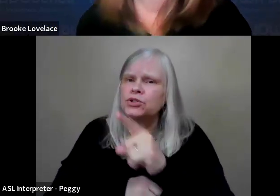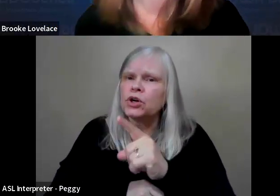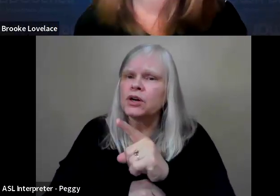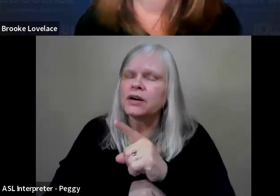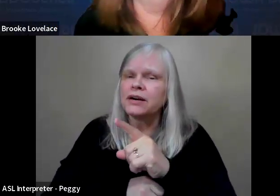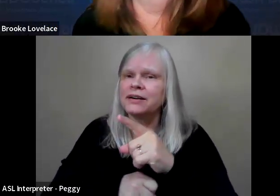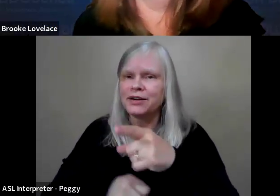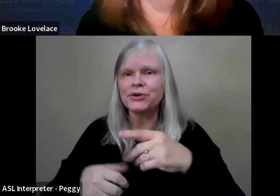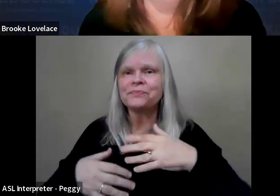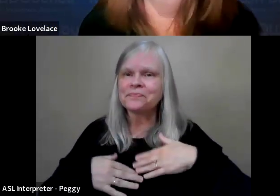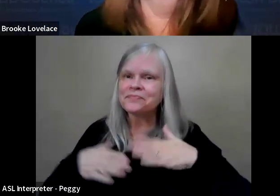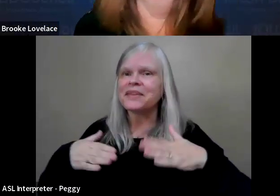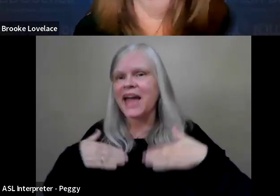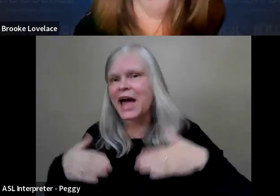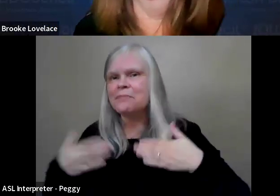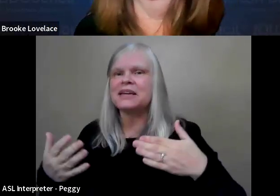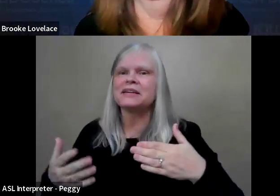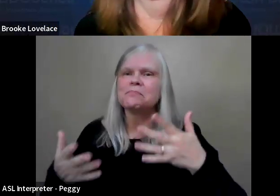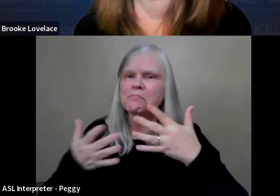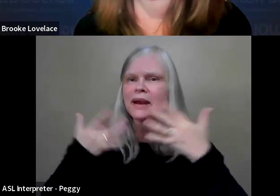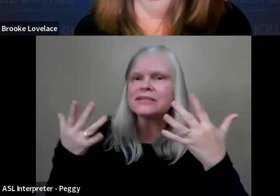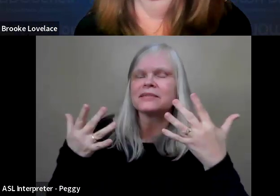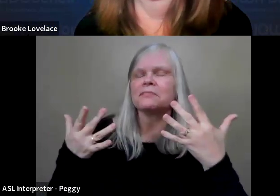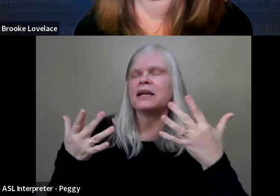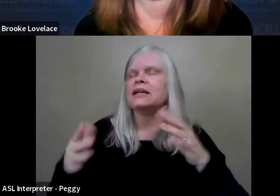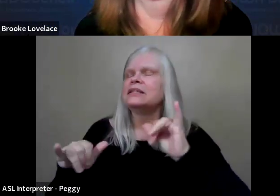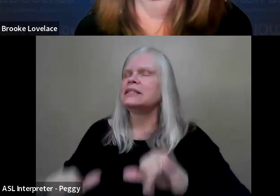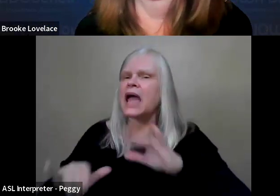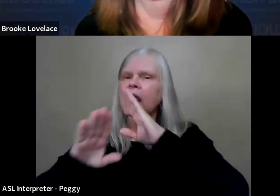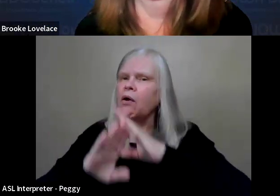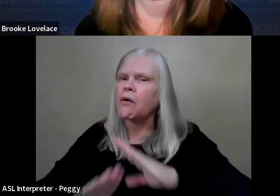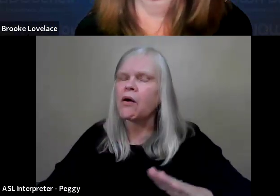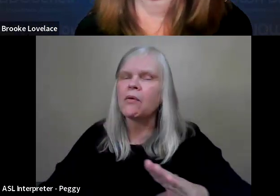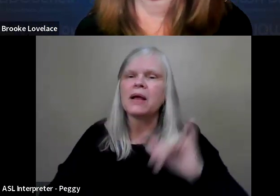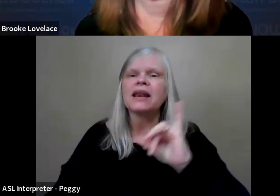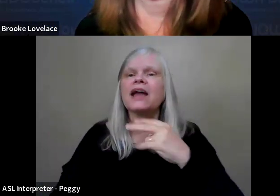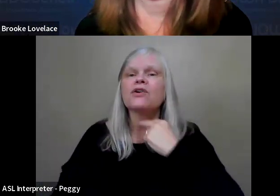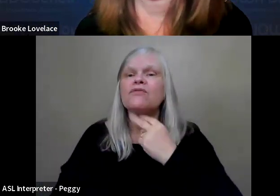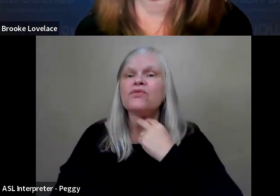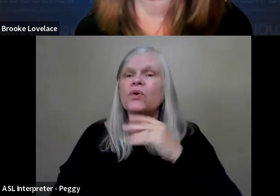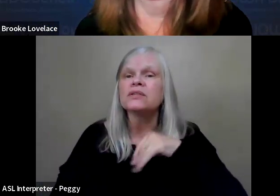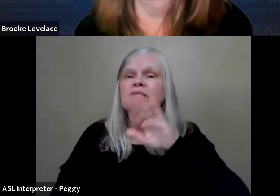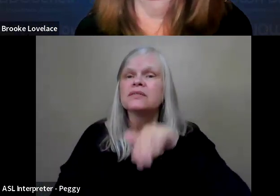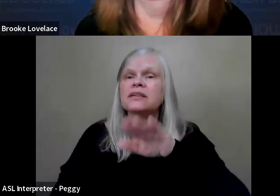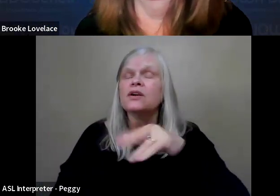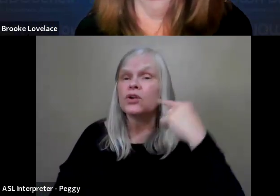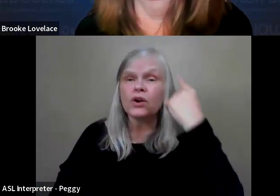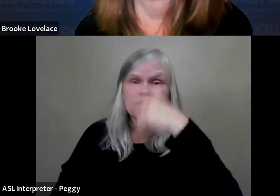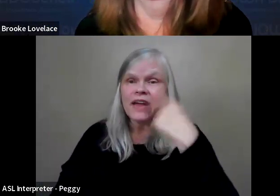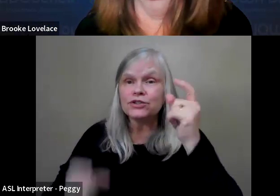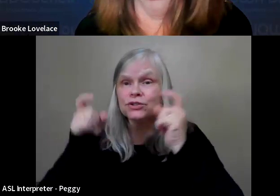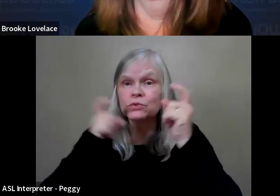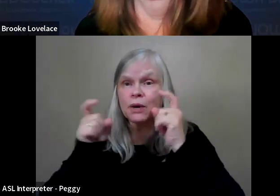as happy, as pleasant, as calm. Things like tone of voice, facial